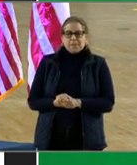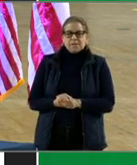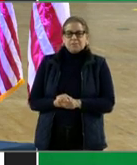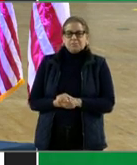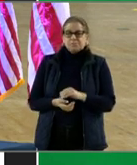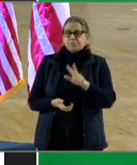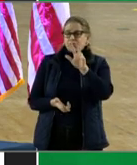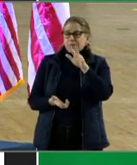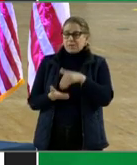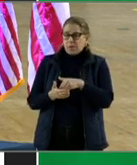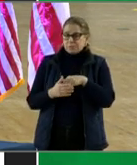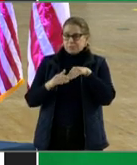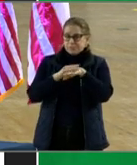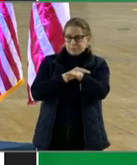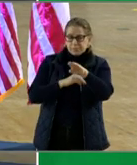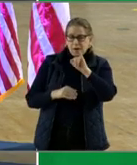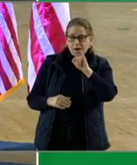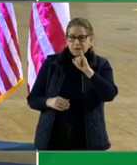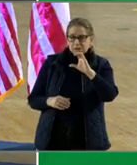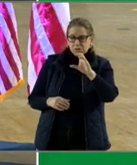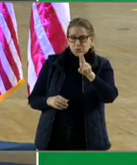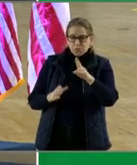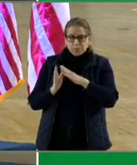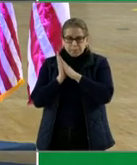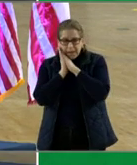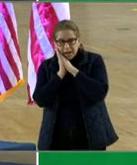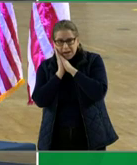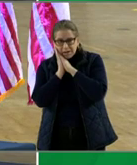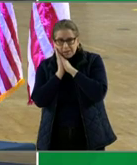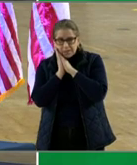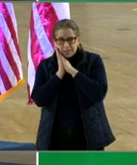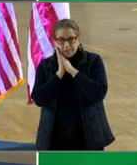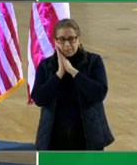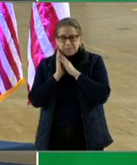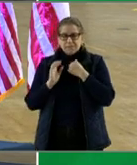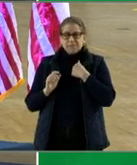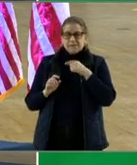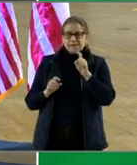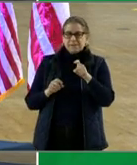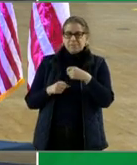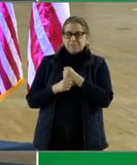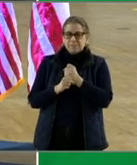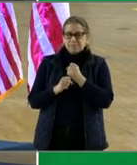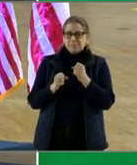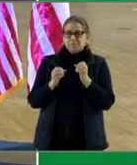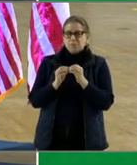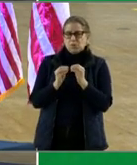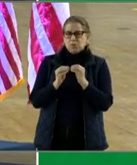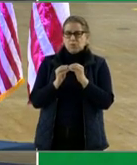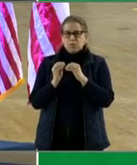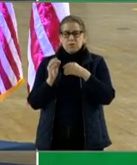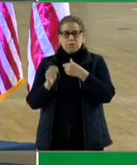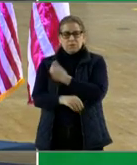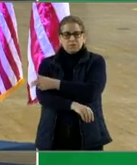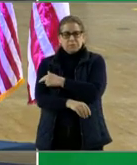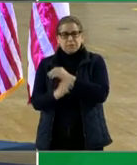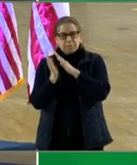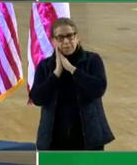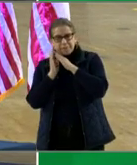create additional bed space. And our healthcare providers have been answering the